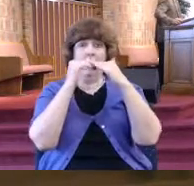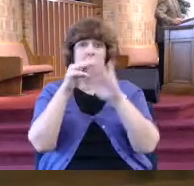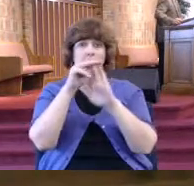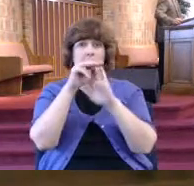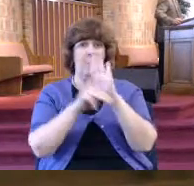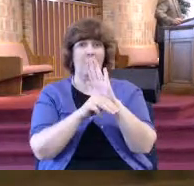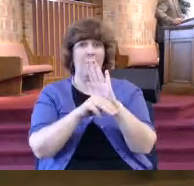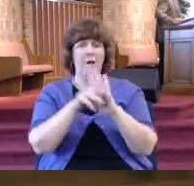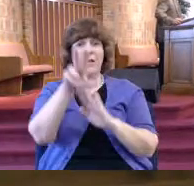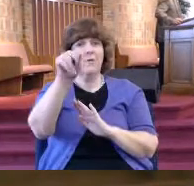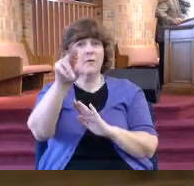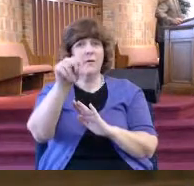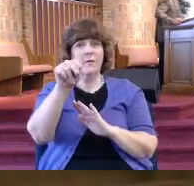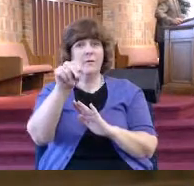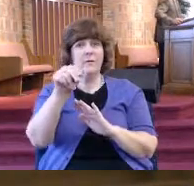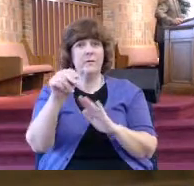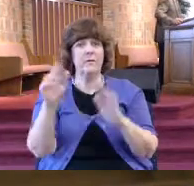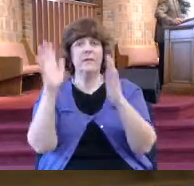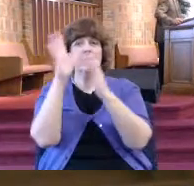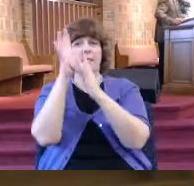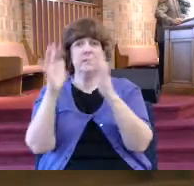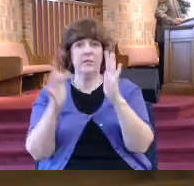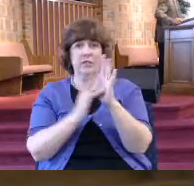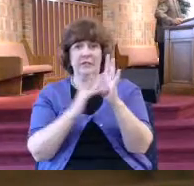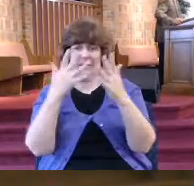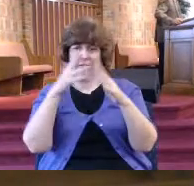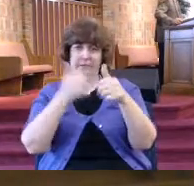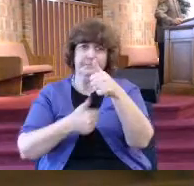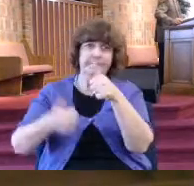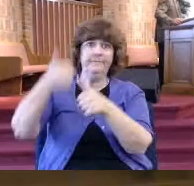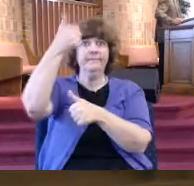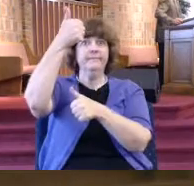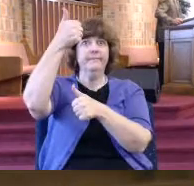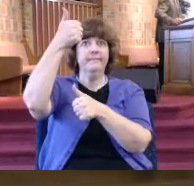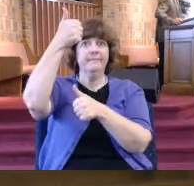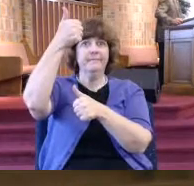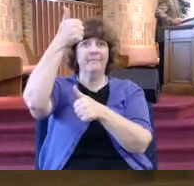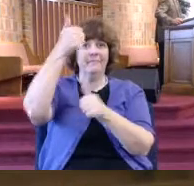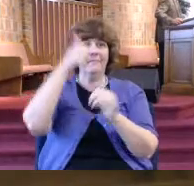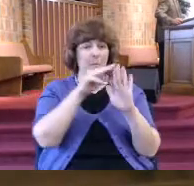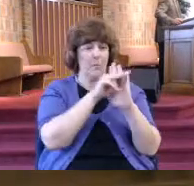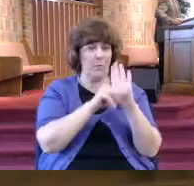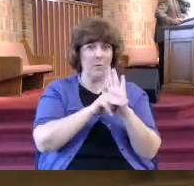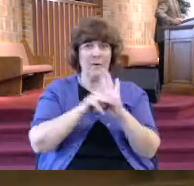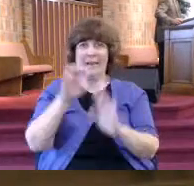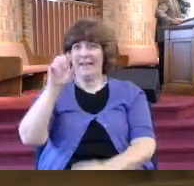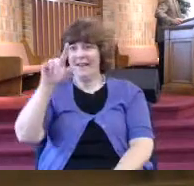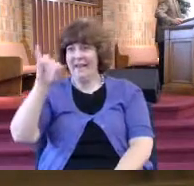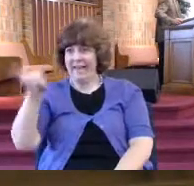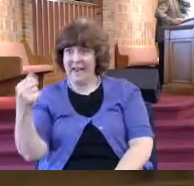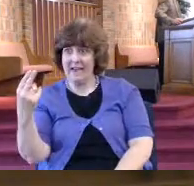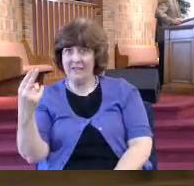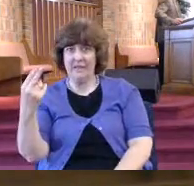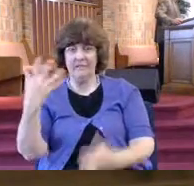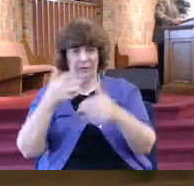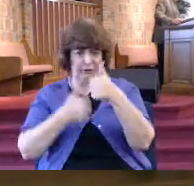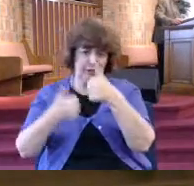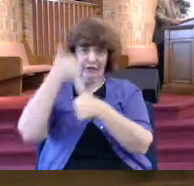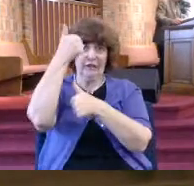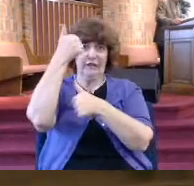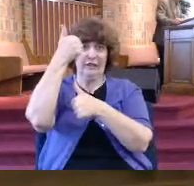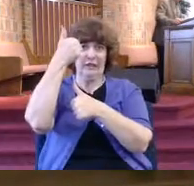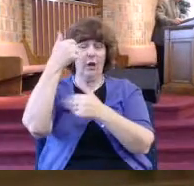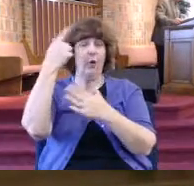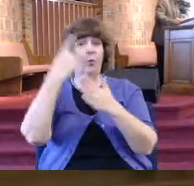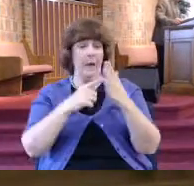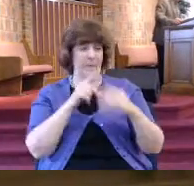rather Jesus stood above Moses and Elijah. Listen to the response that happens after Peter makes his